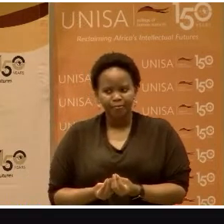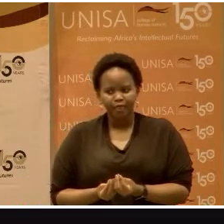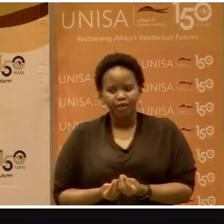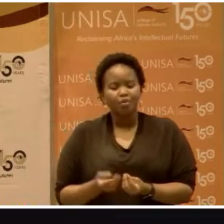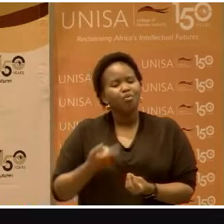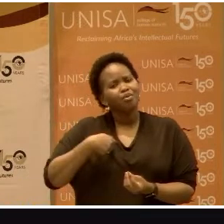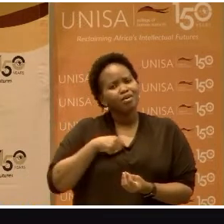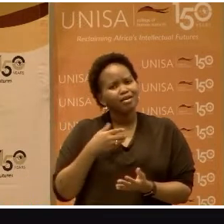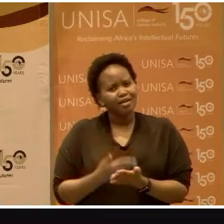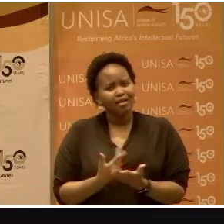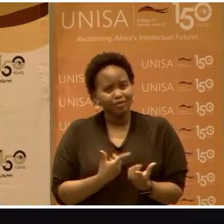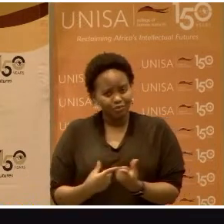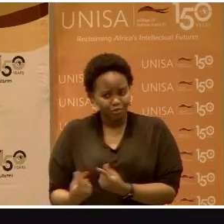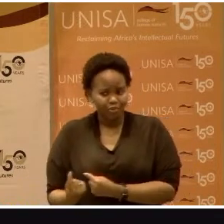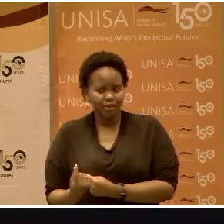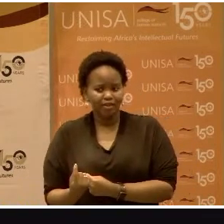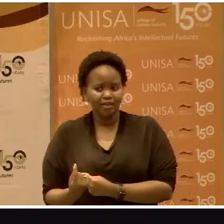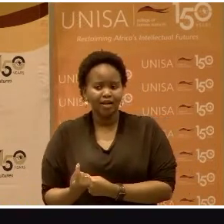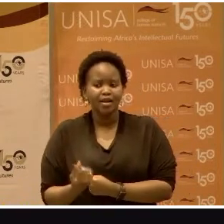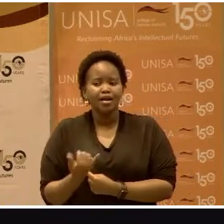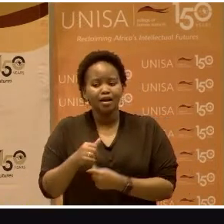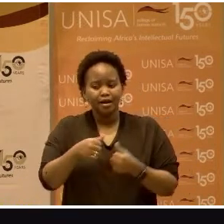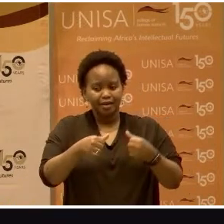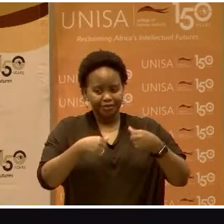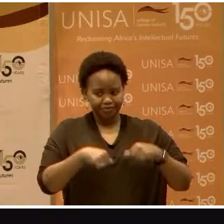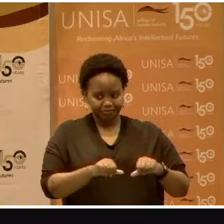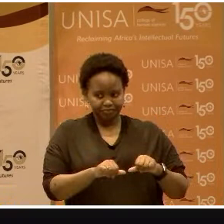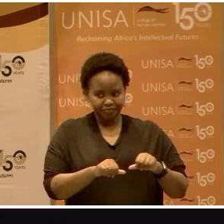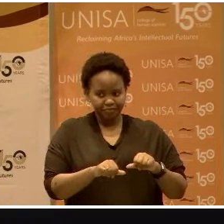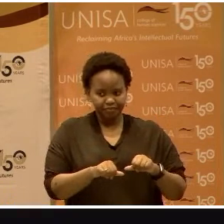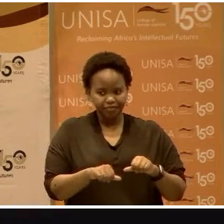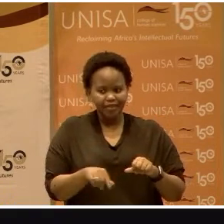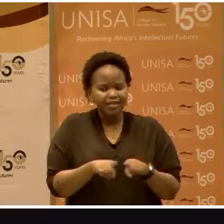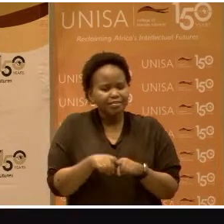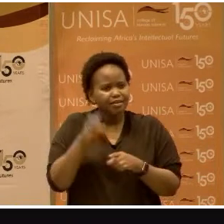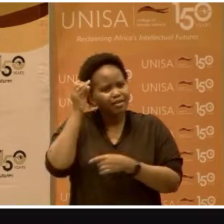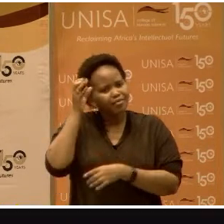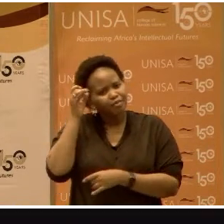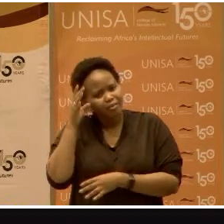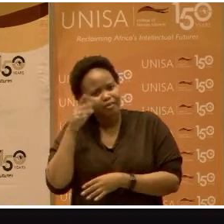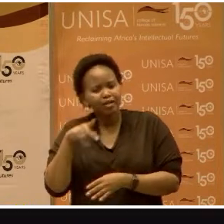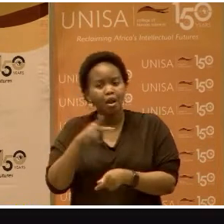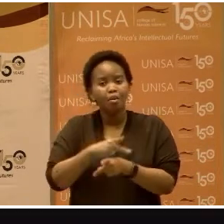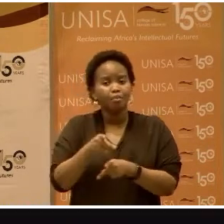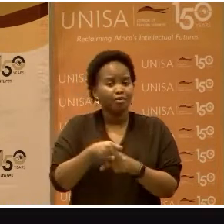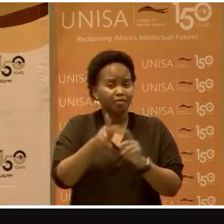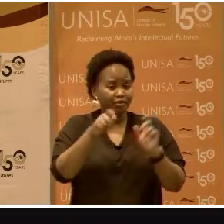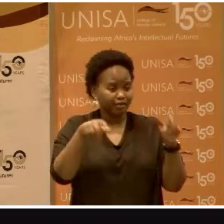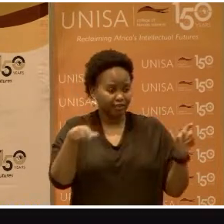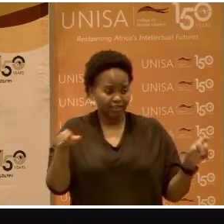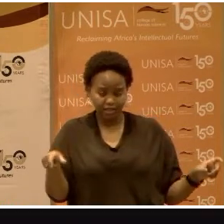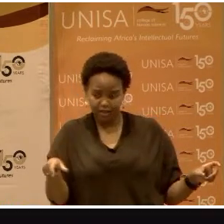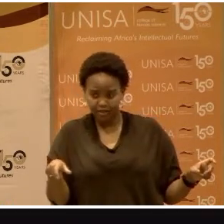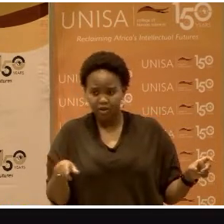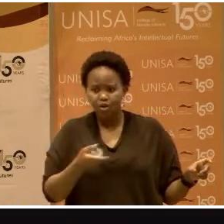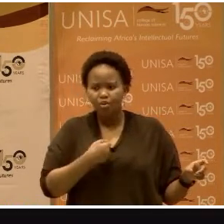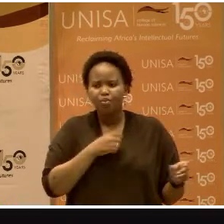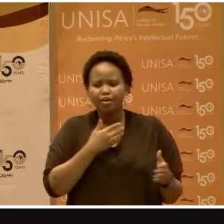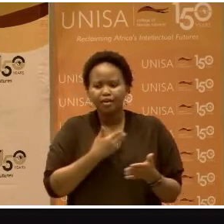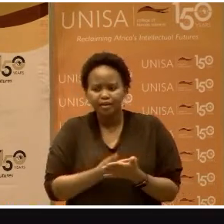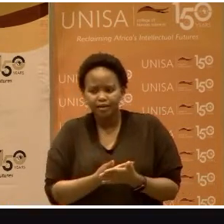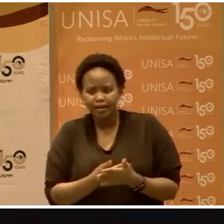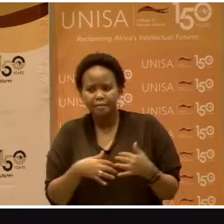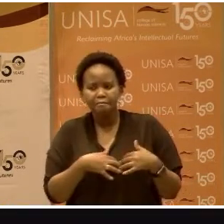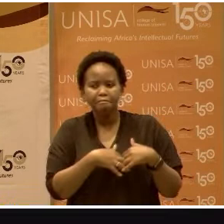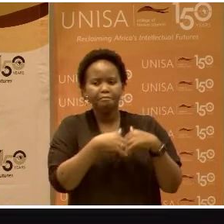can do it. So as library and information professional, we can also play a significant role by partnering with the Ministry of Education in the various